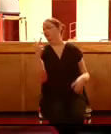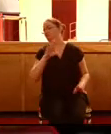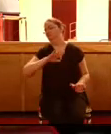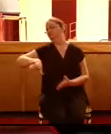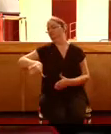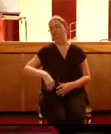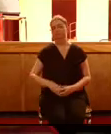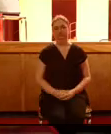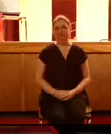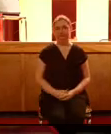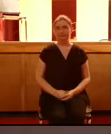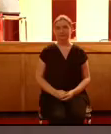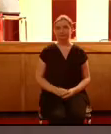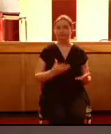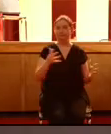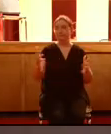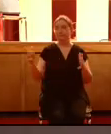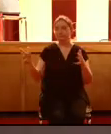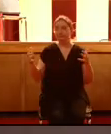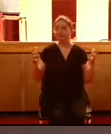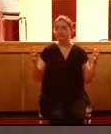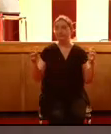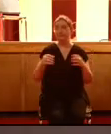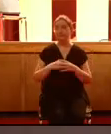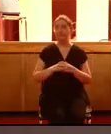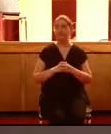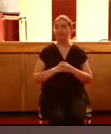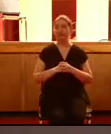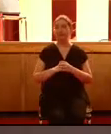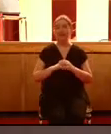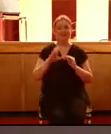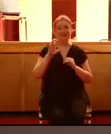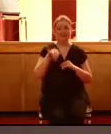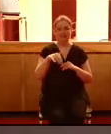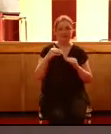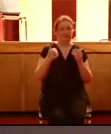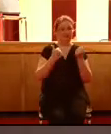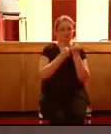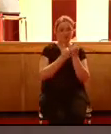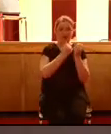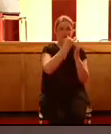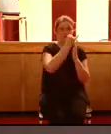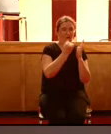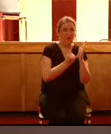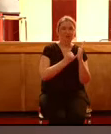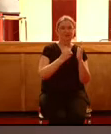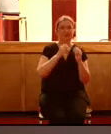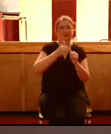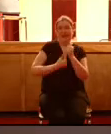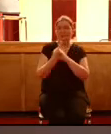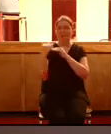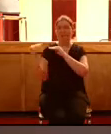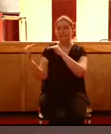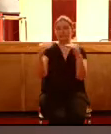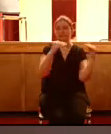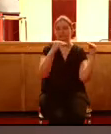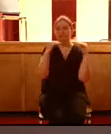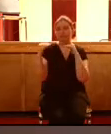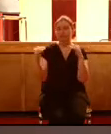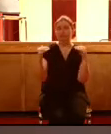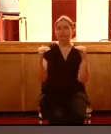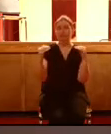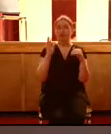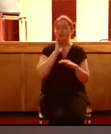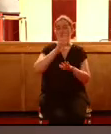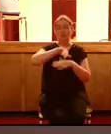So I 100% support the band. I support the arts and everything. Everybody equally. And they will